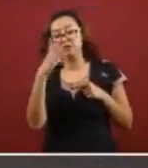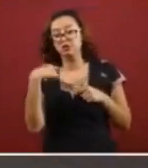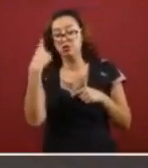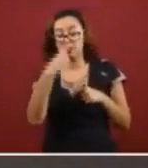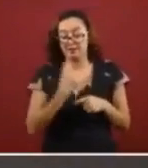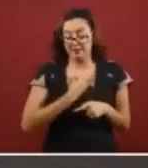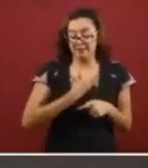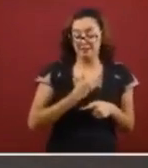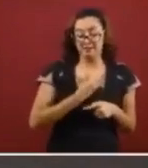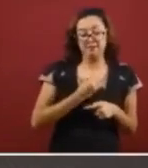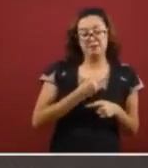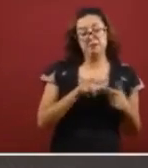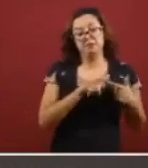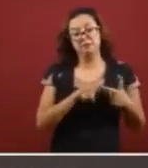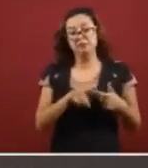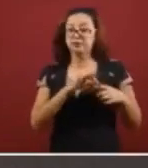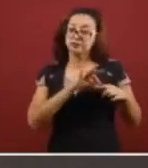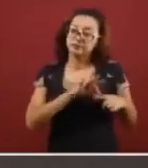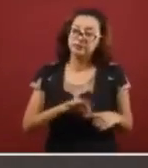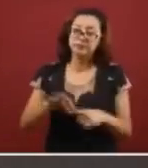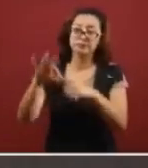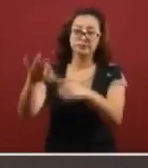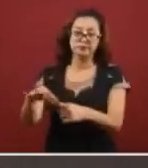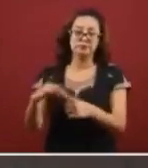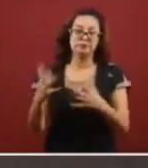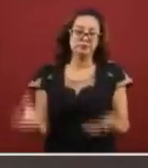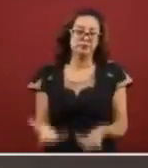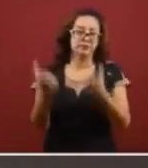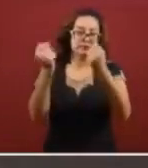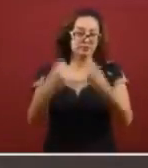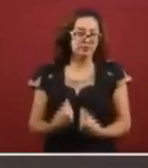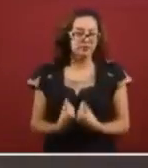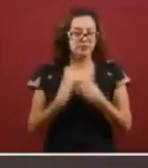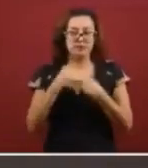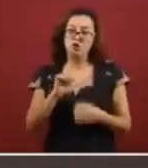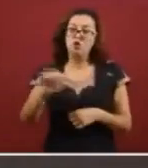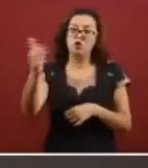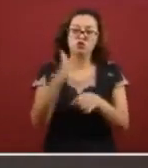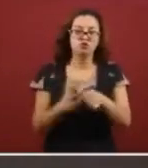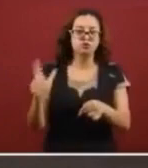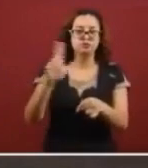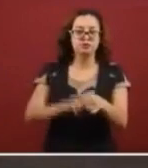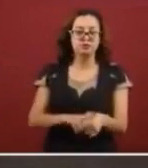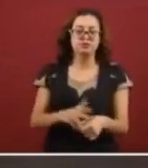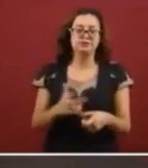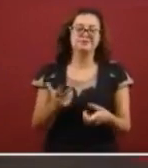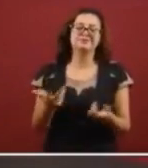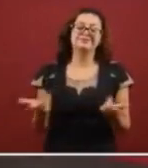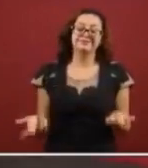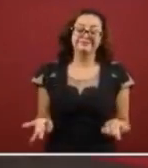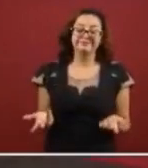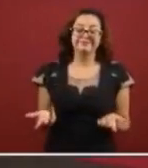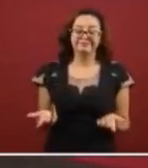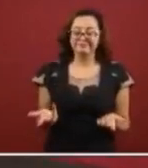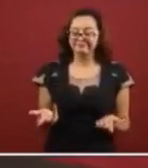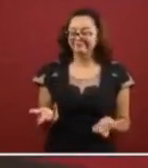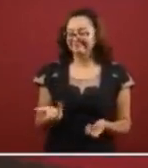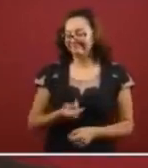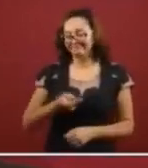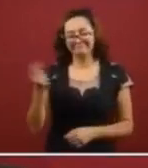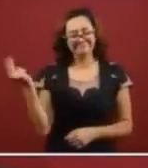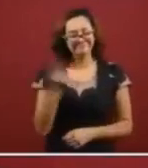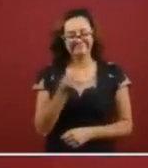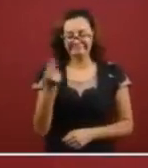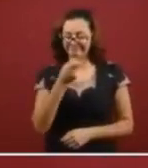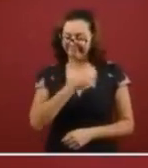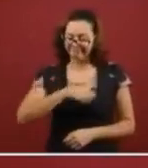and save his life. Entonces, sí, so yes, there is. Necesitamos there is a need for por